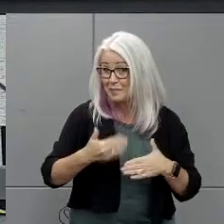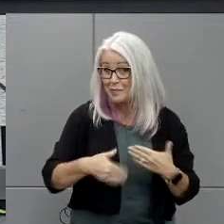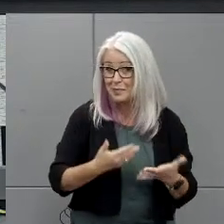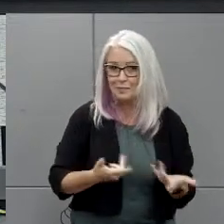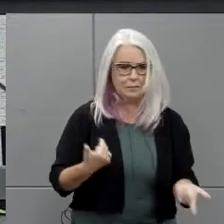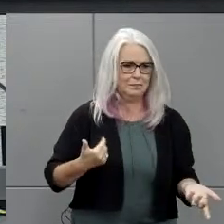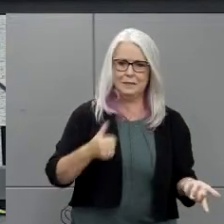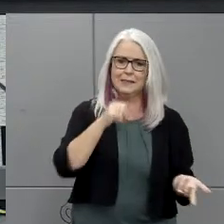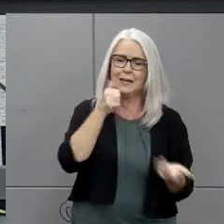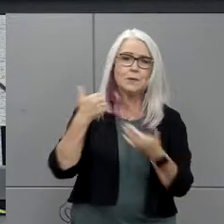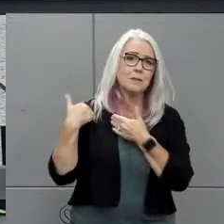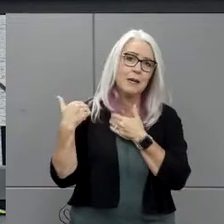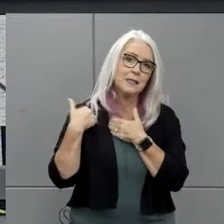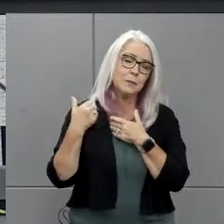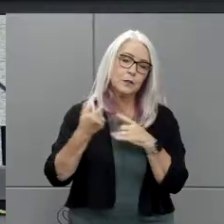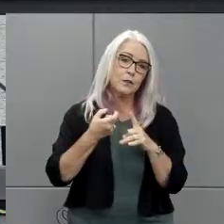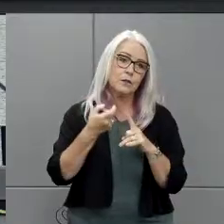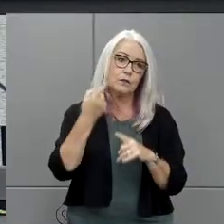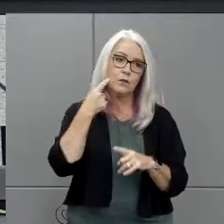frankly, irresponsible.